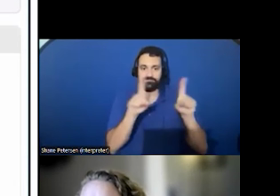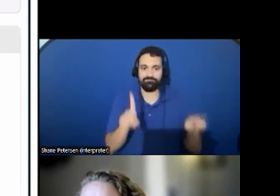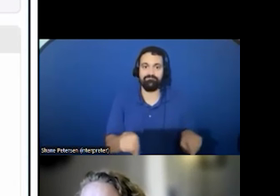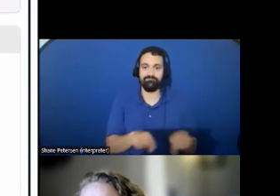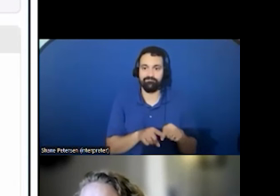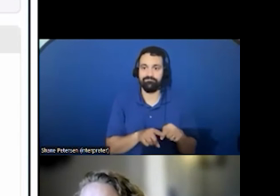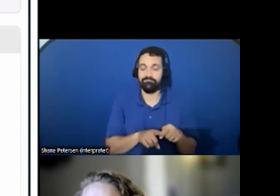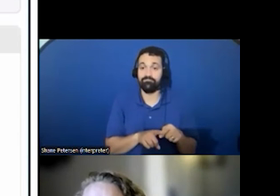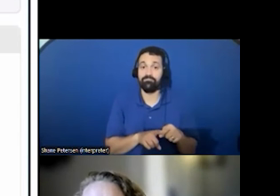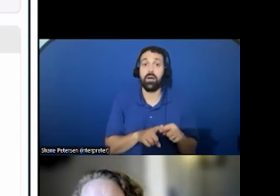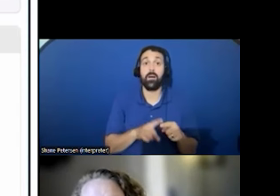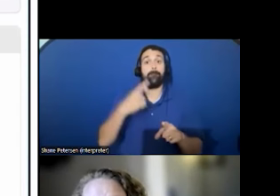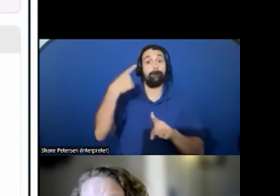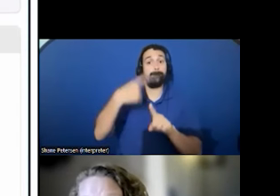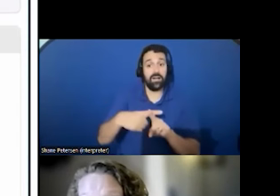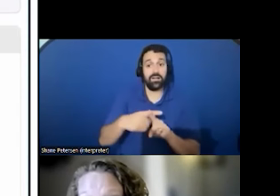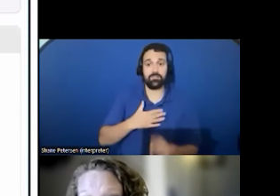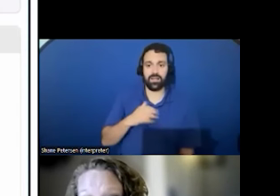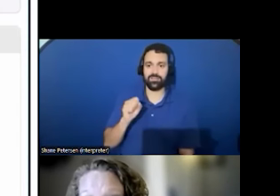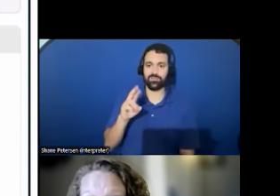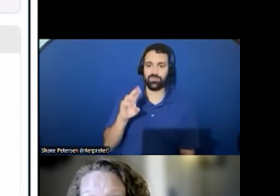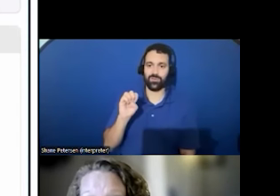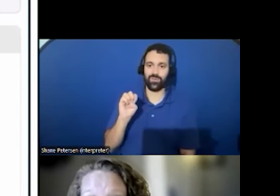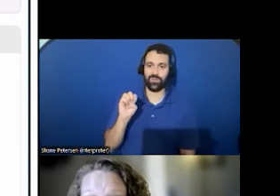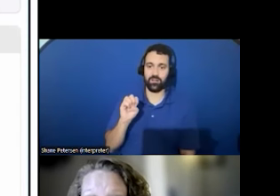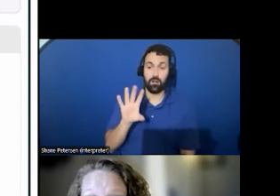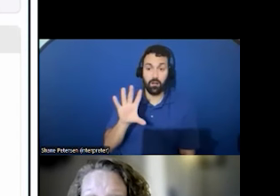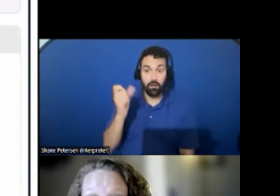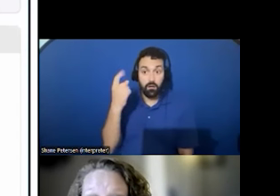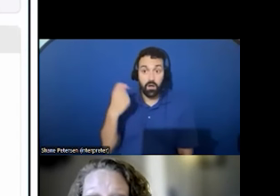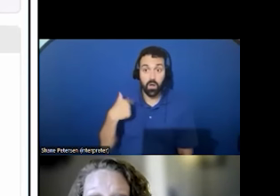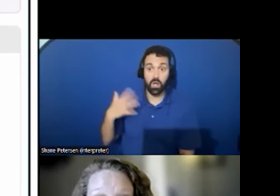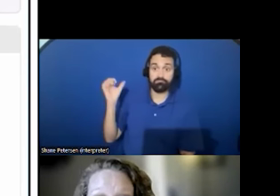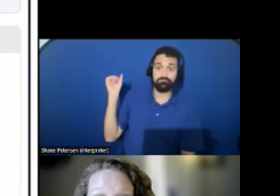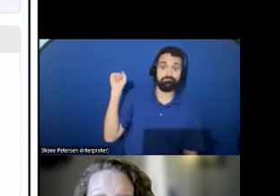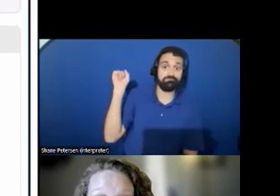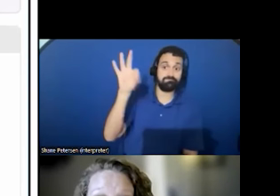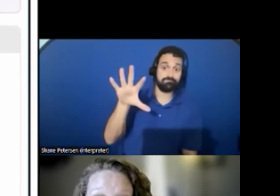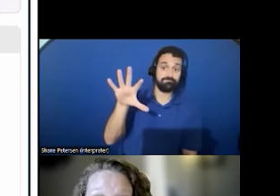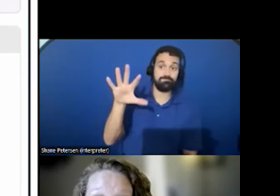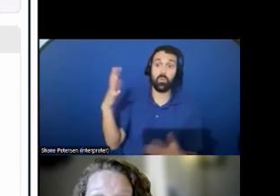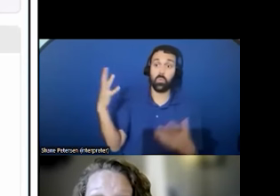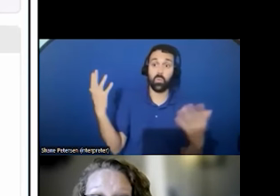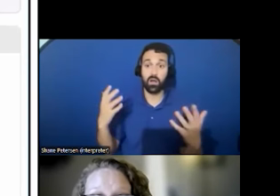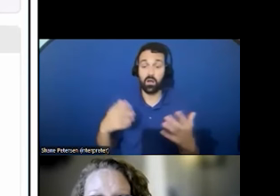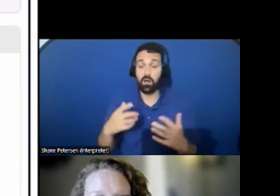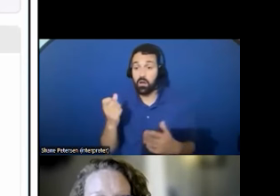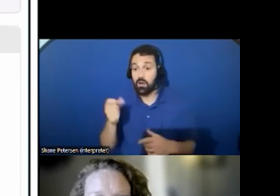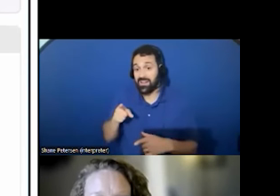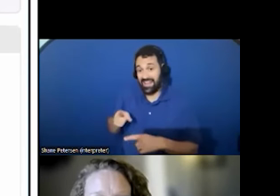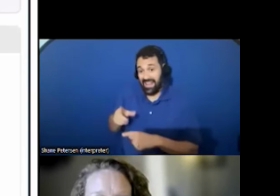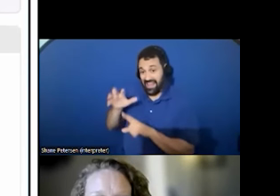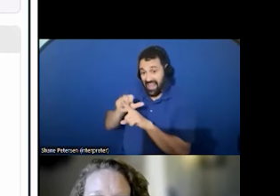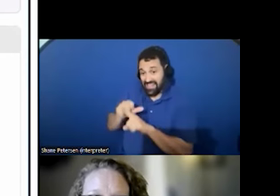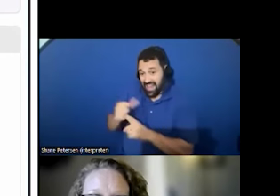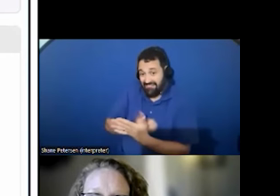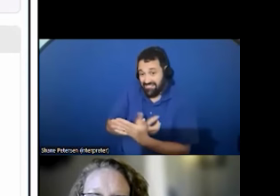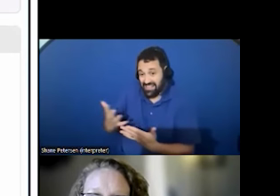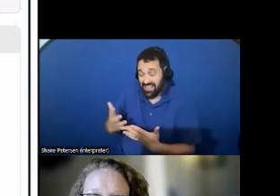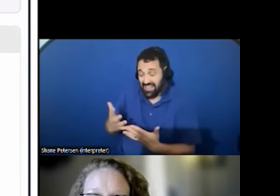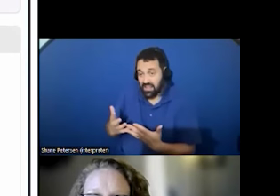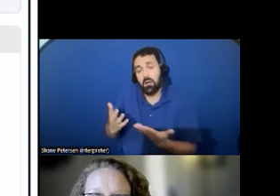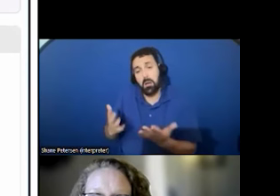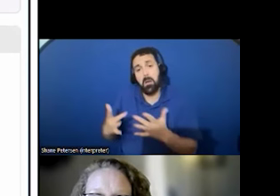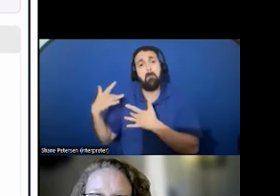my score. But I want to point this out when I tell you that it doesn't catch everything. It does catch headings